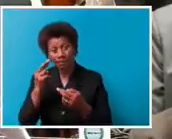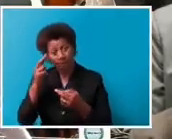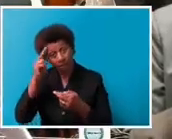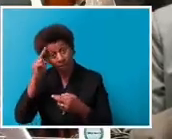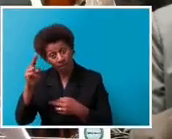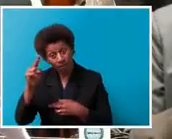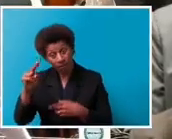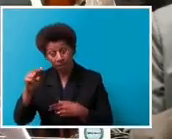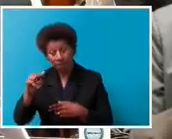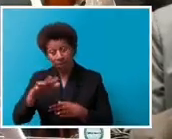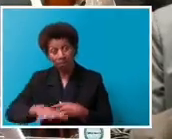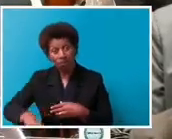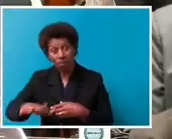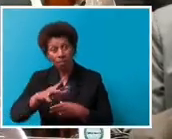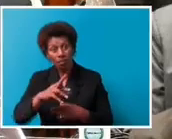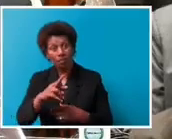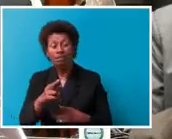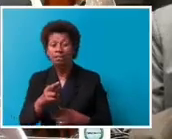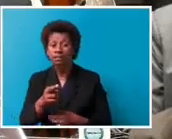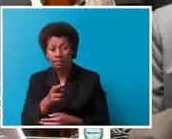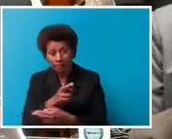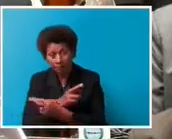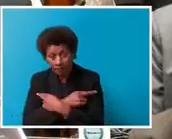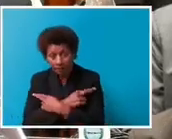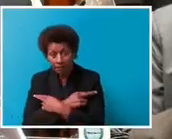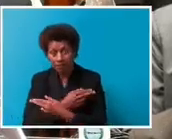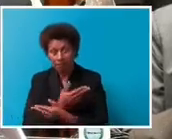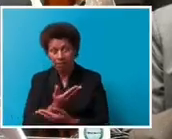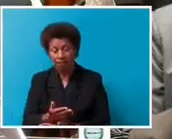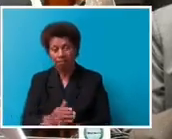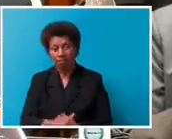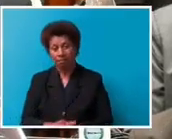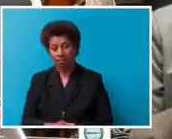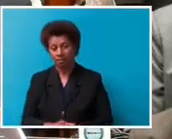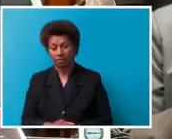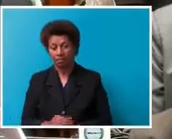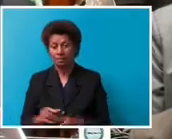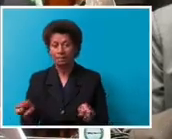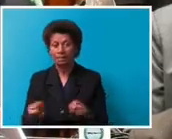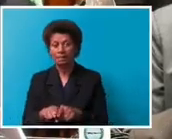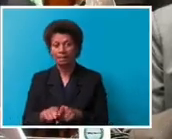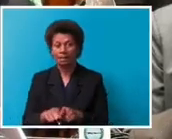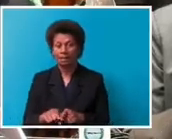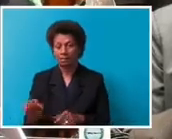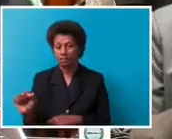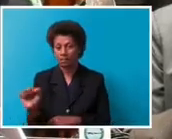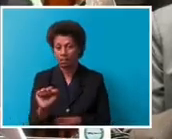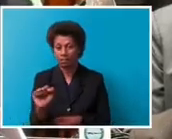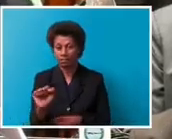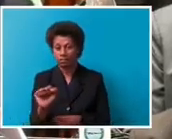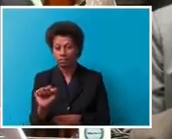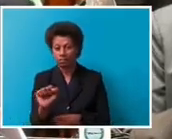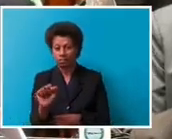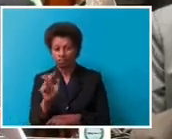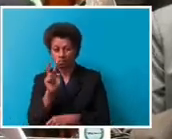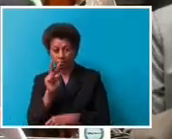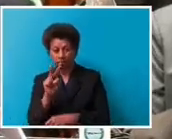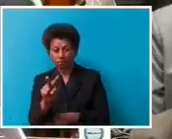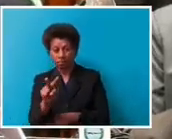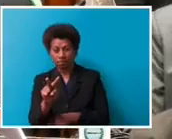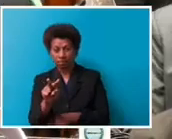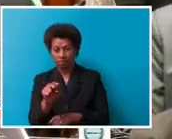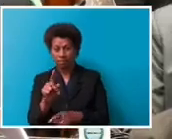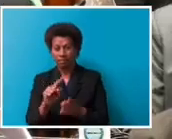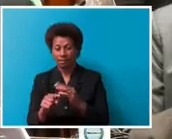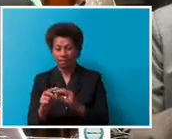responsibility, is similar to driving a vehicle, Mr. Speaker. We must at all times look ahead, but never forget to look at the rear